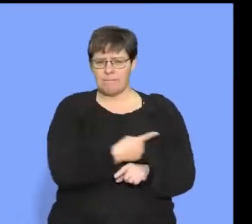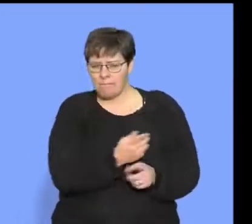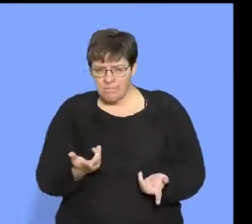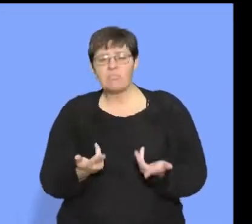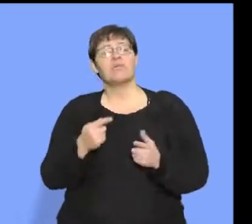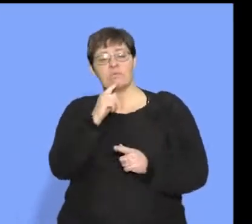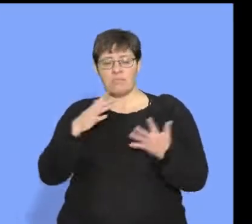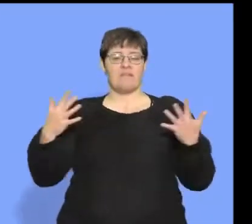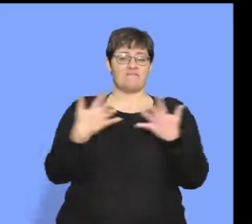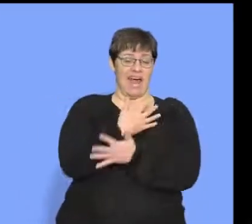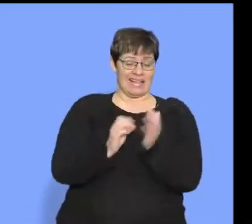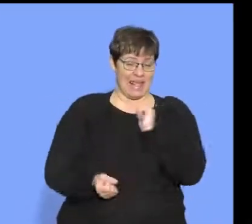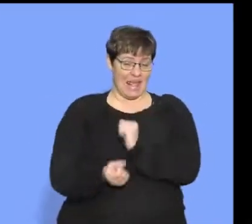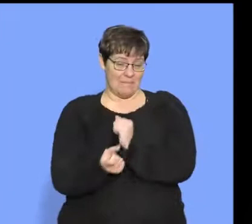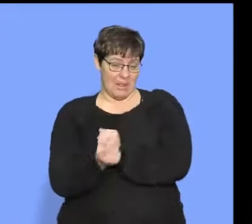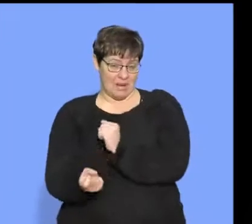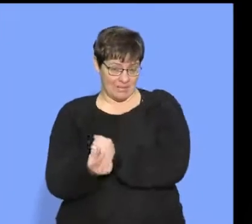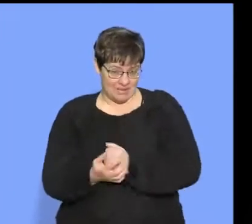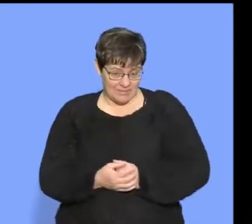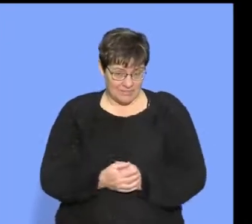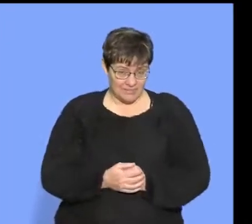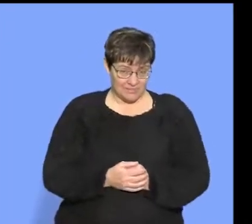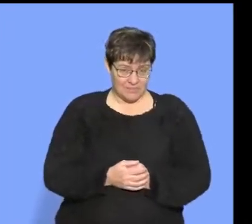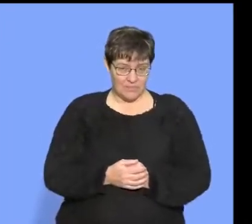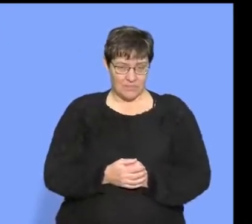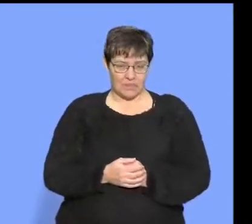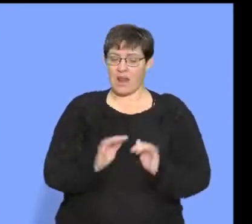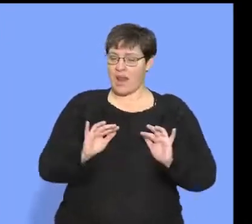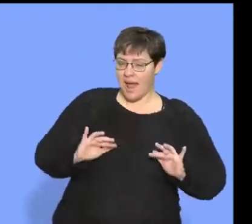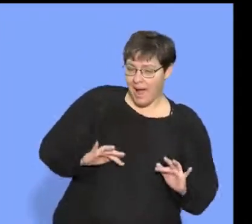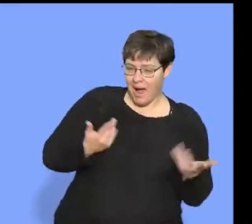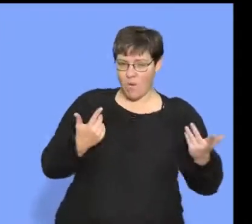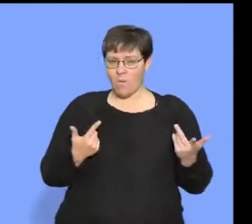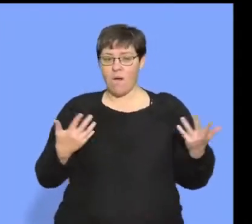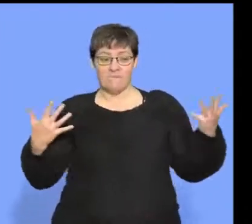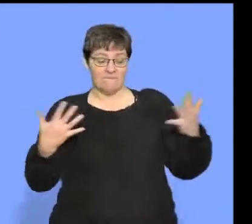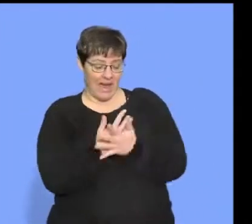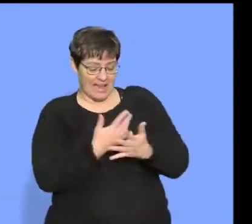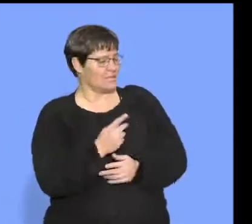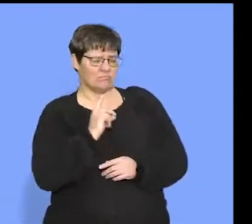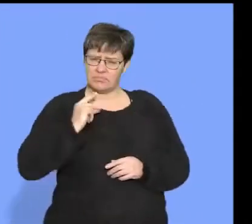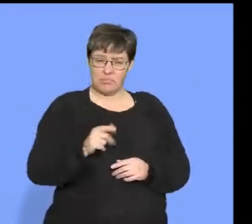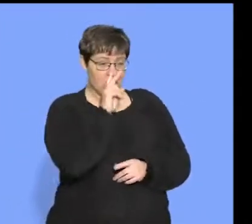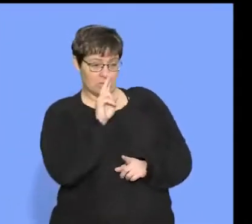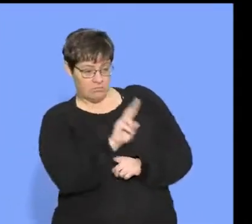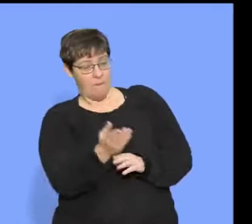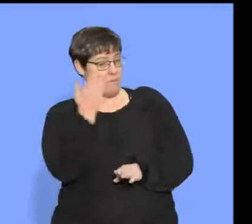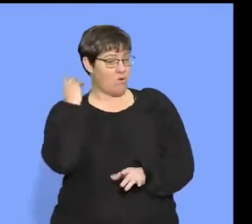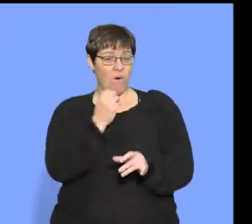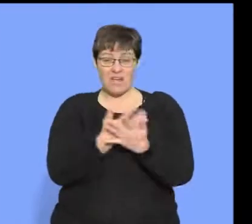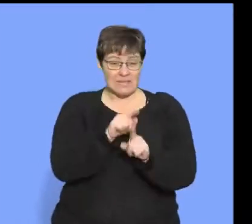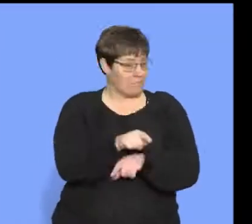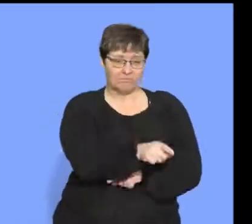discussion on how fast electromagnetic radiation travels and how it's the fastest thing we've ever